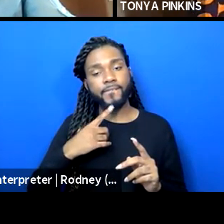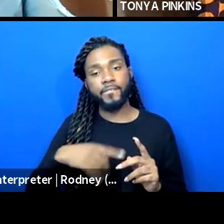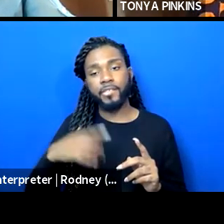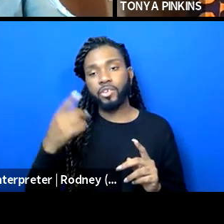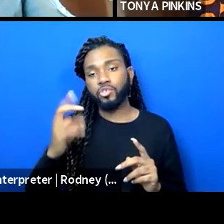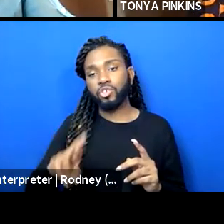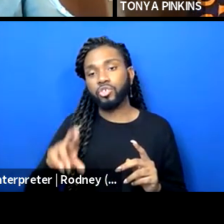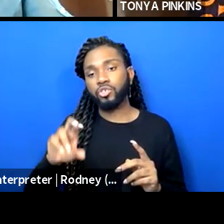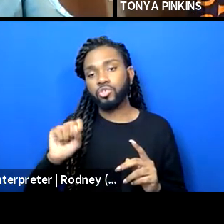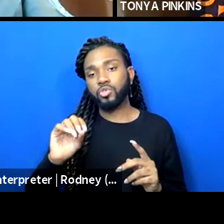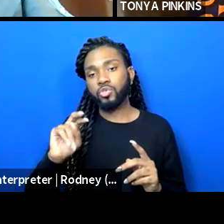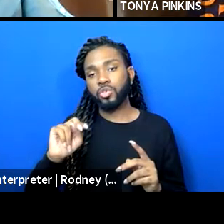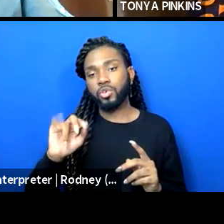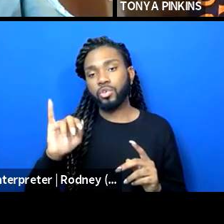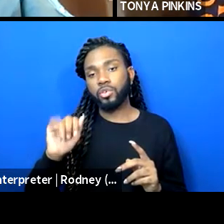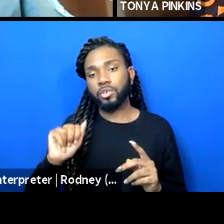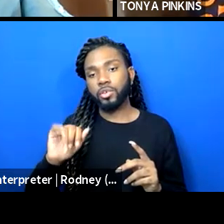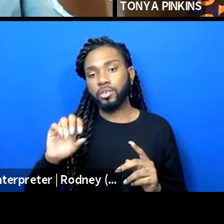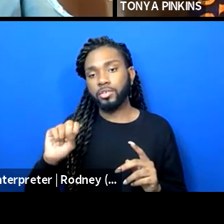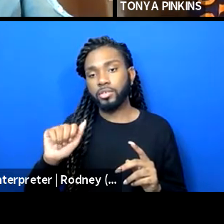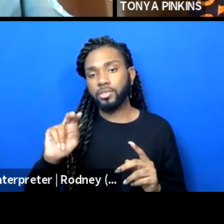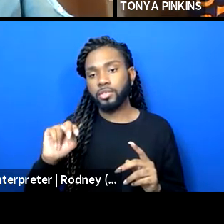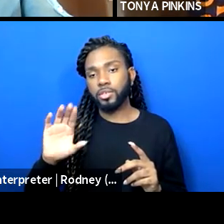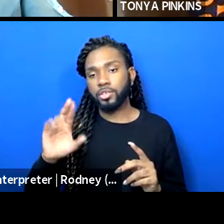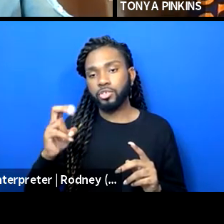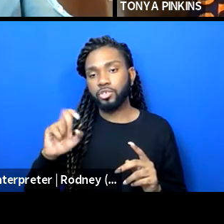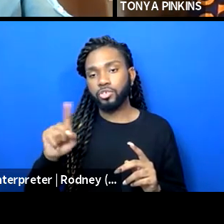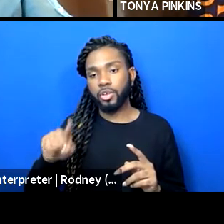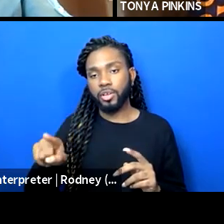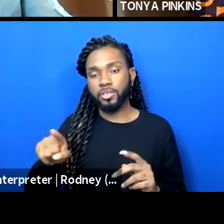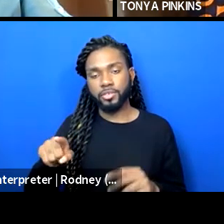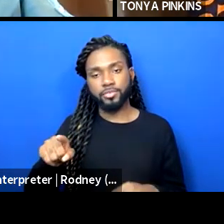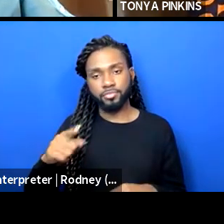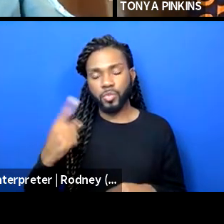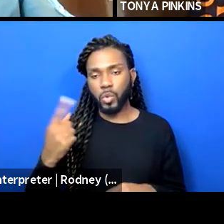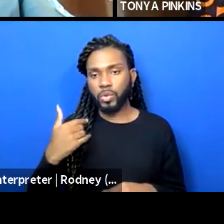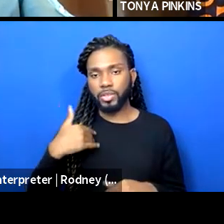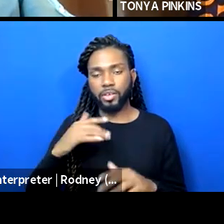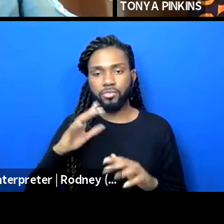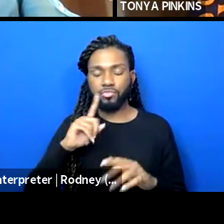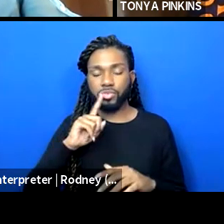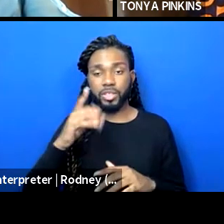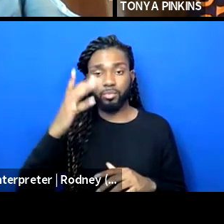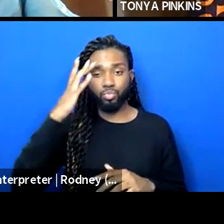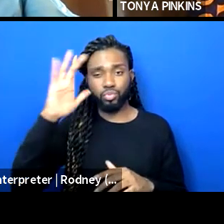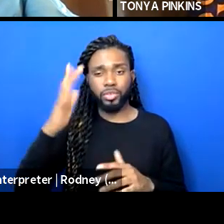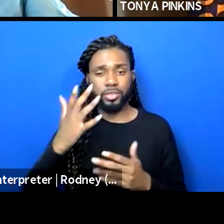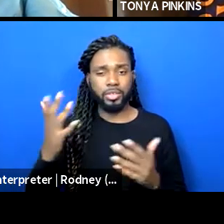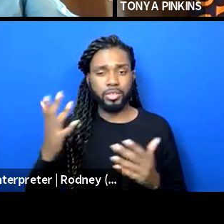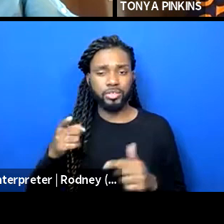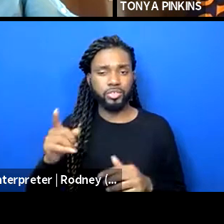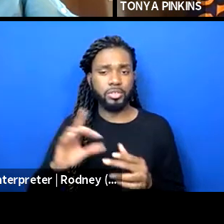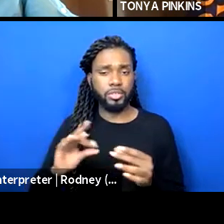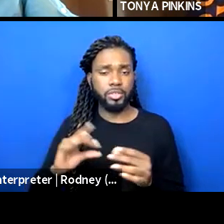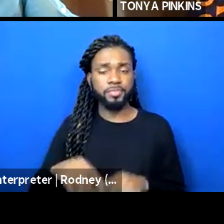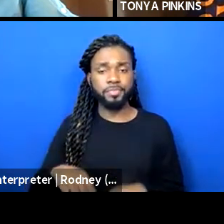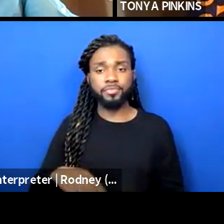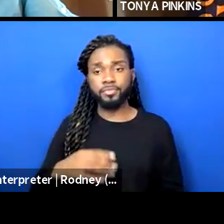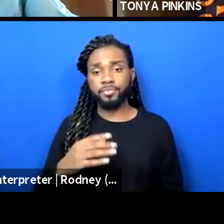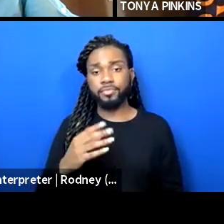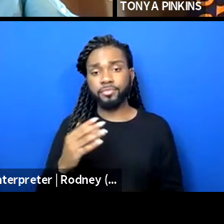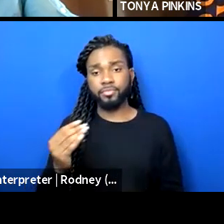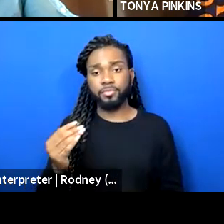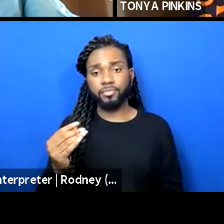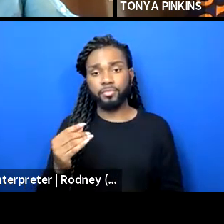Dr. Sonia Sanchez, who always has brilliant things to say and is really gives